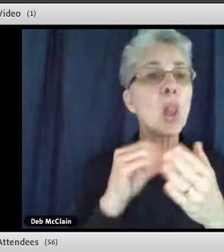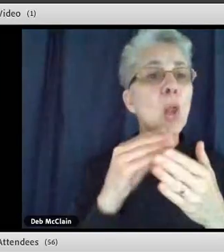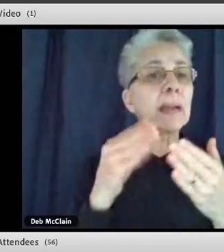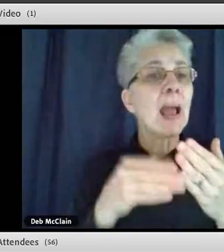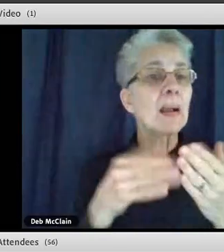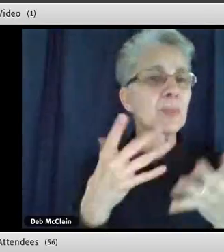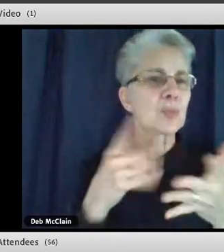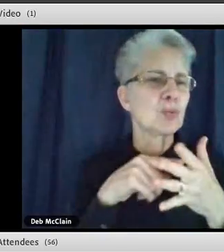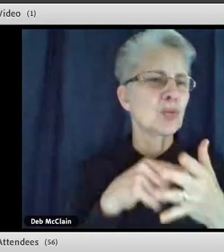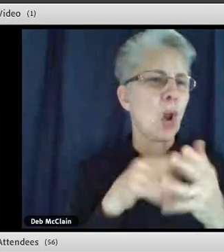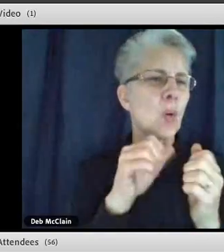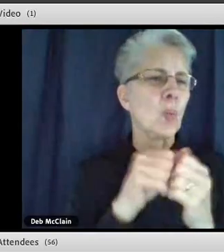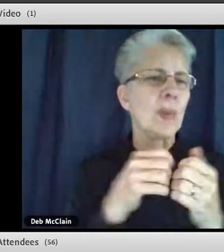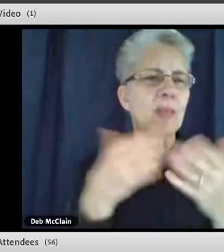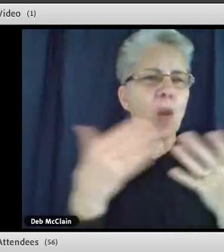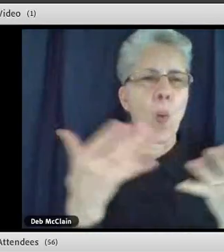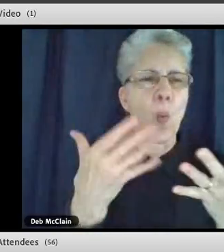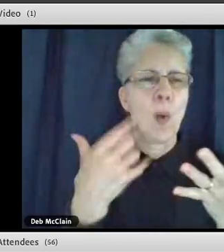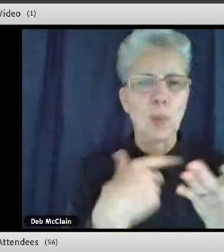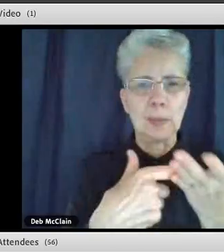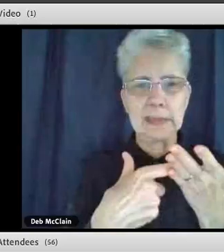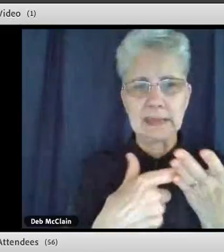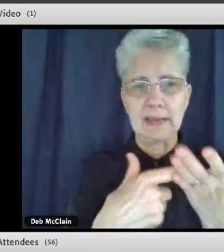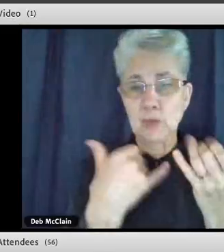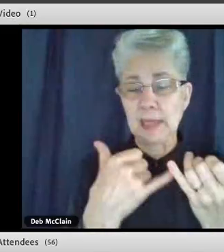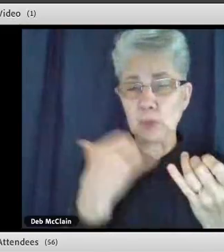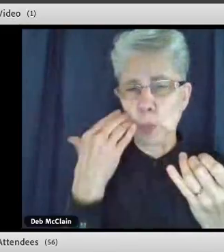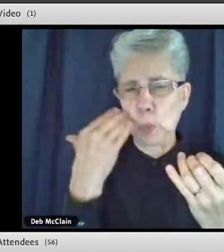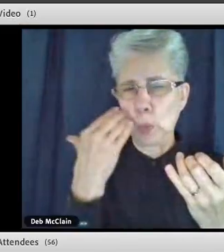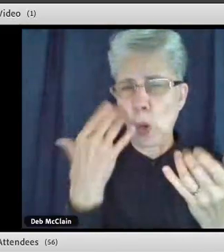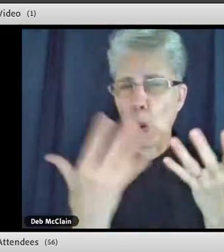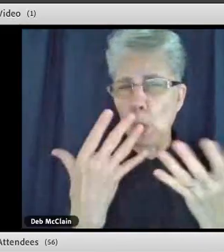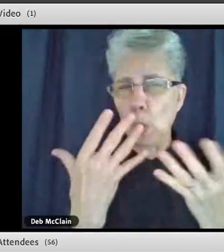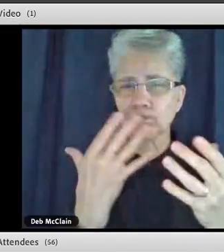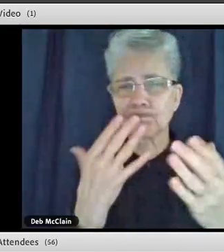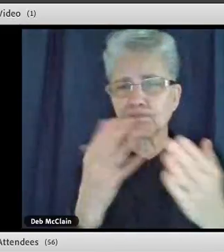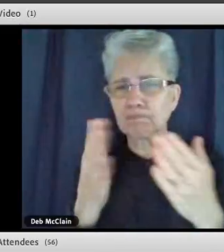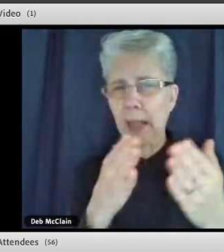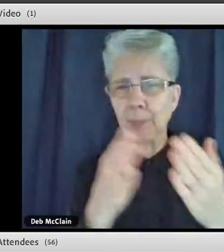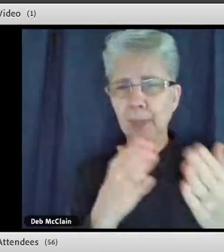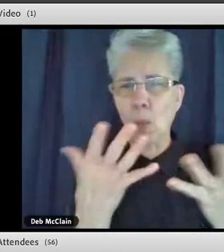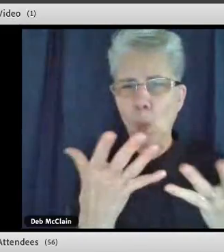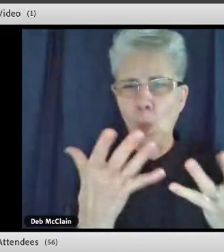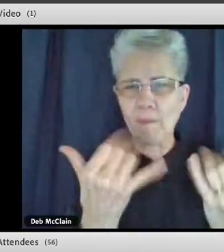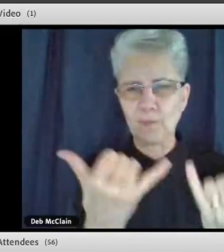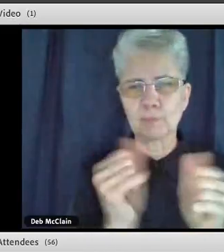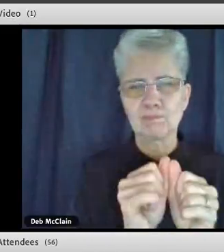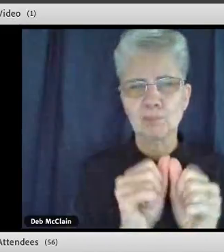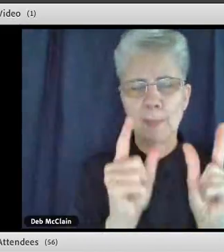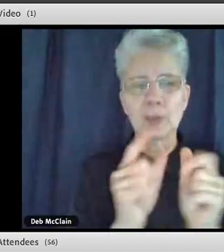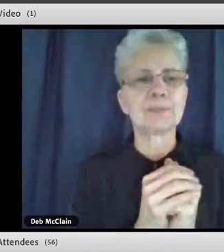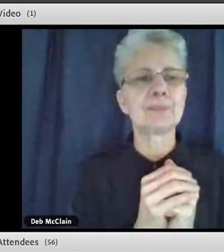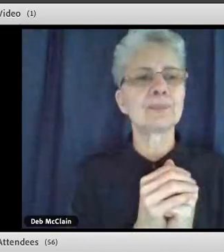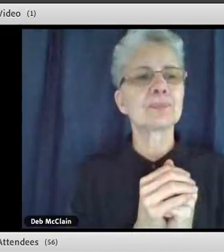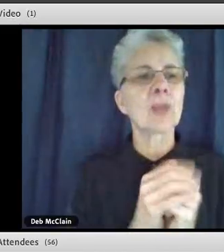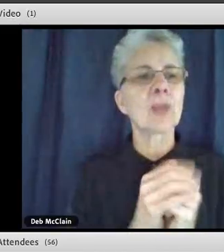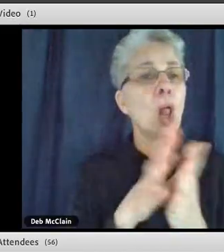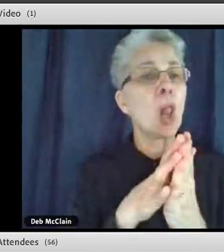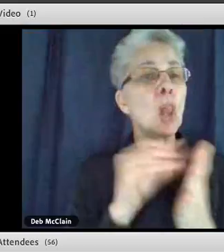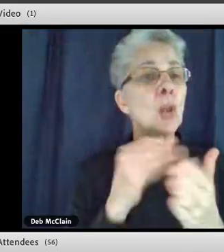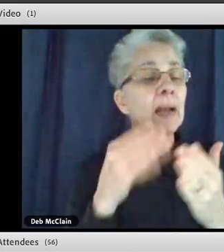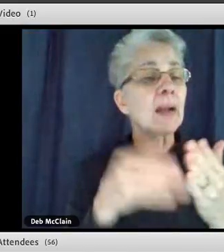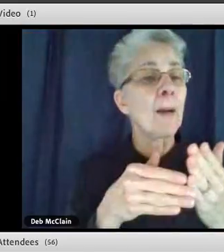Let's just start with what we're going to cover today, so you know what basically we're going to talk about. So the learning outcomes. So